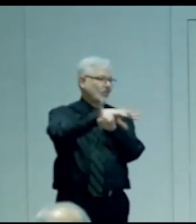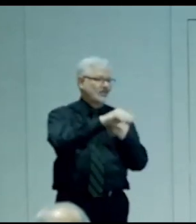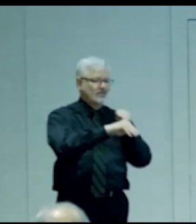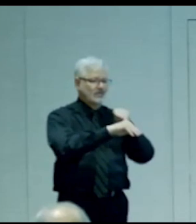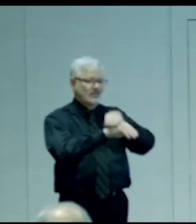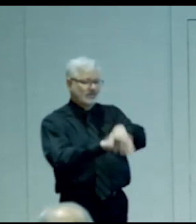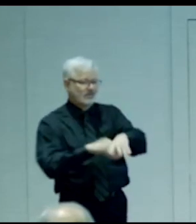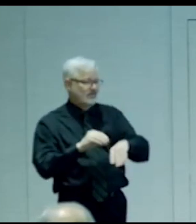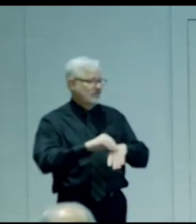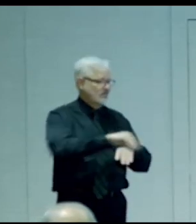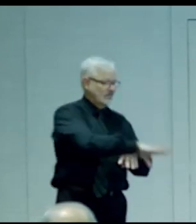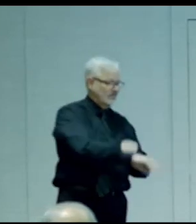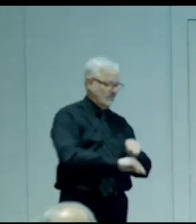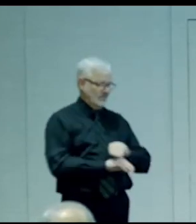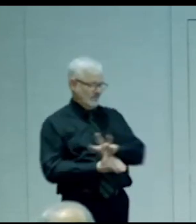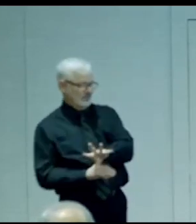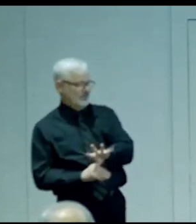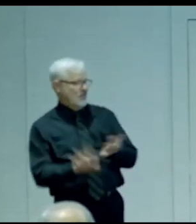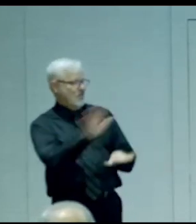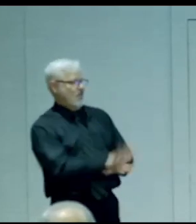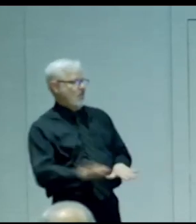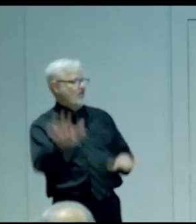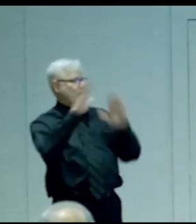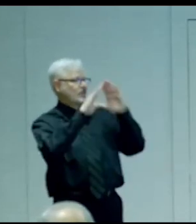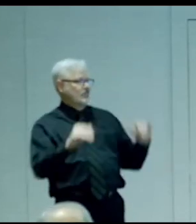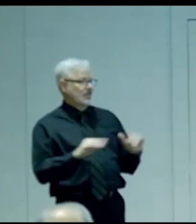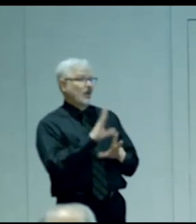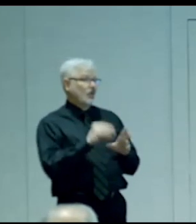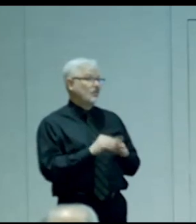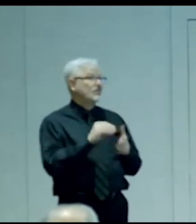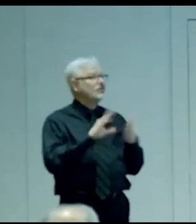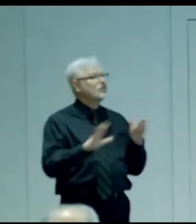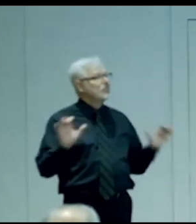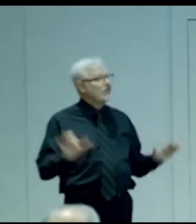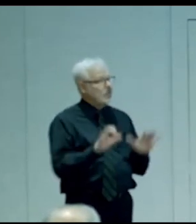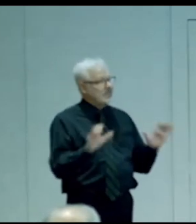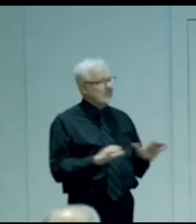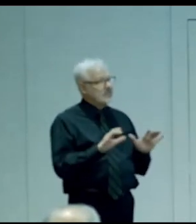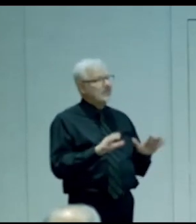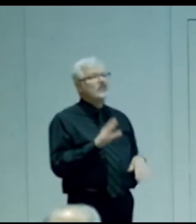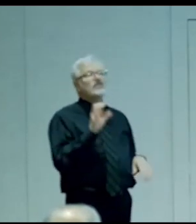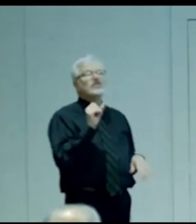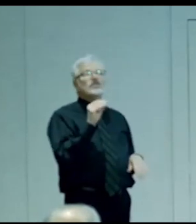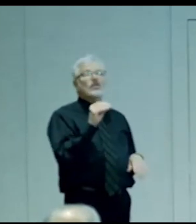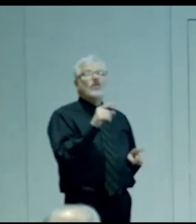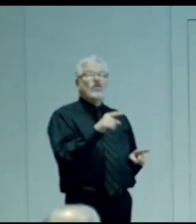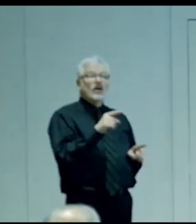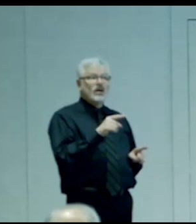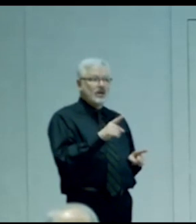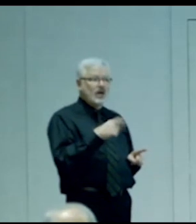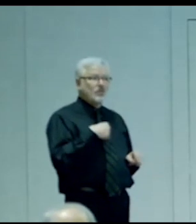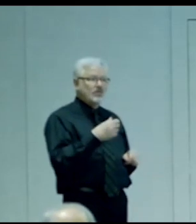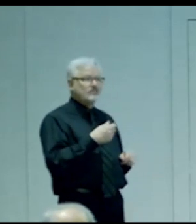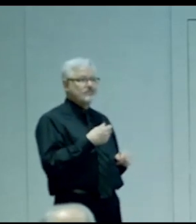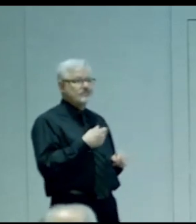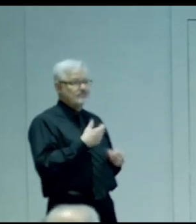to other parts of the system, including student performance. So I want you to come to help share with you